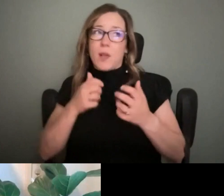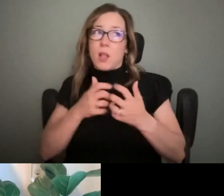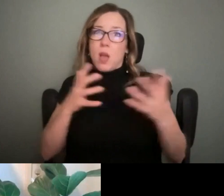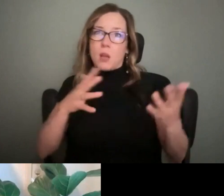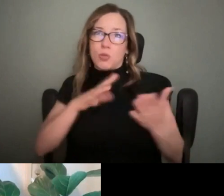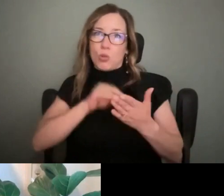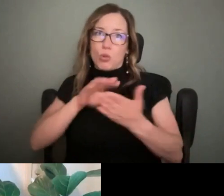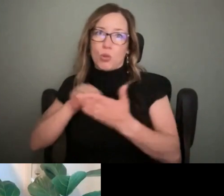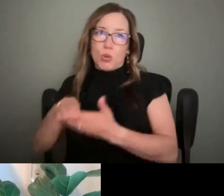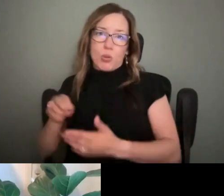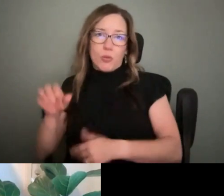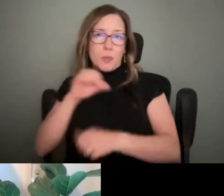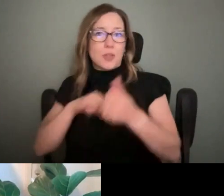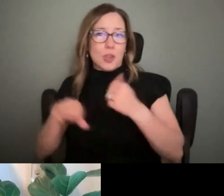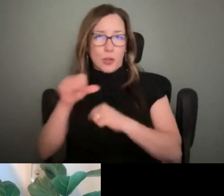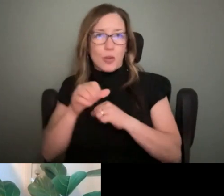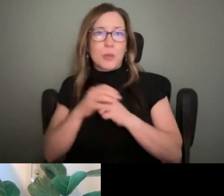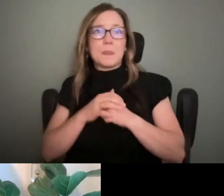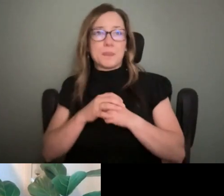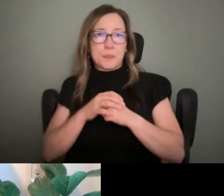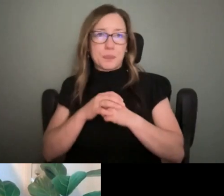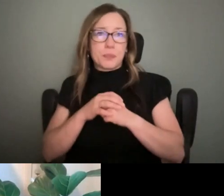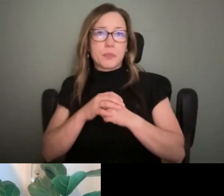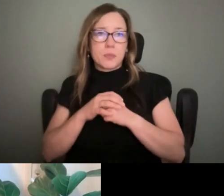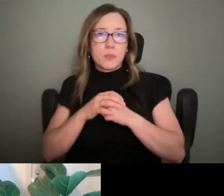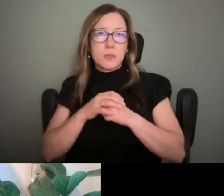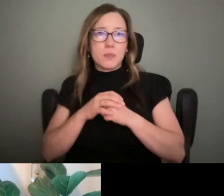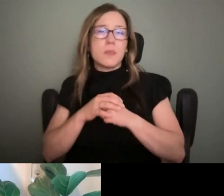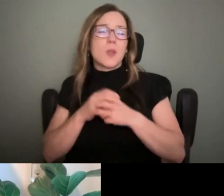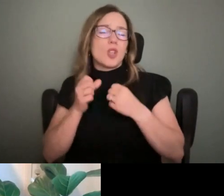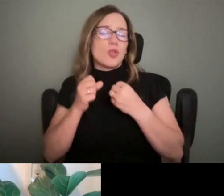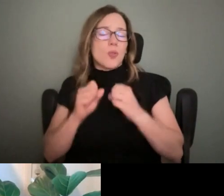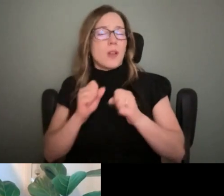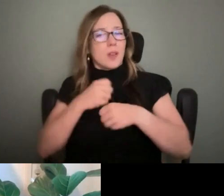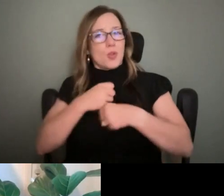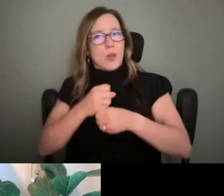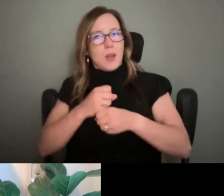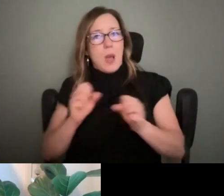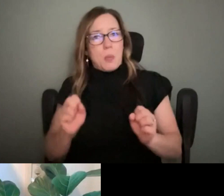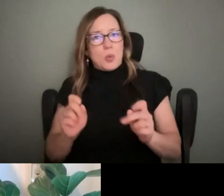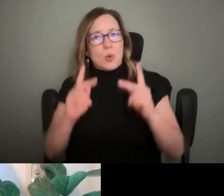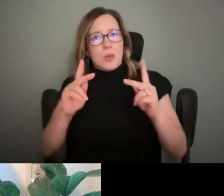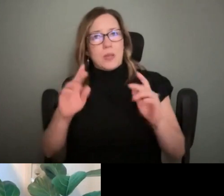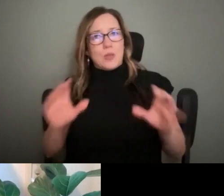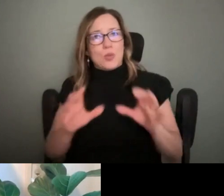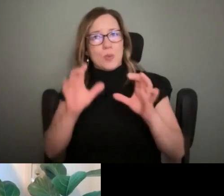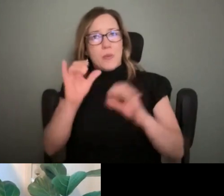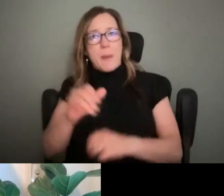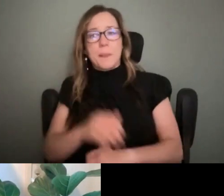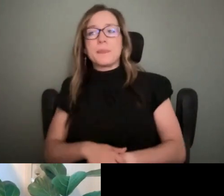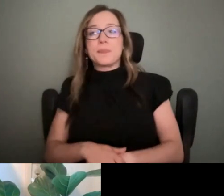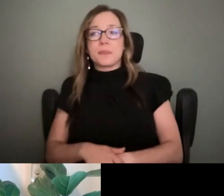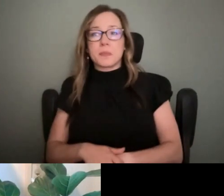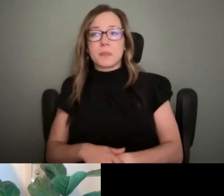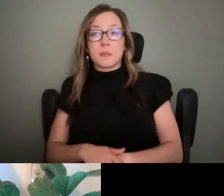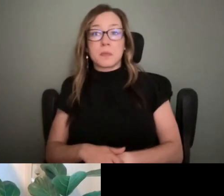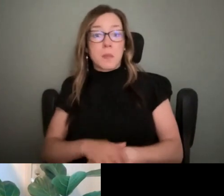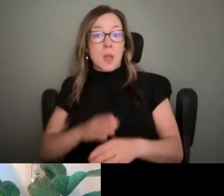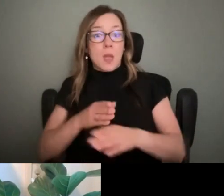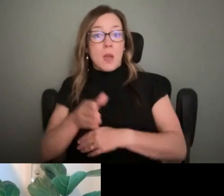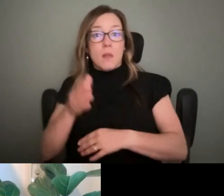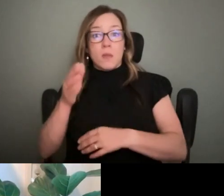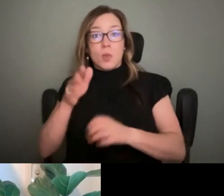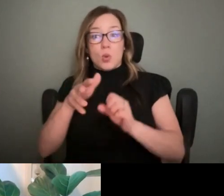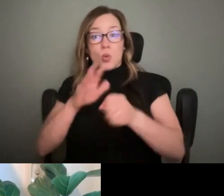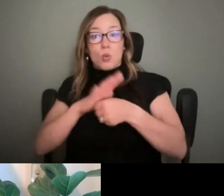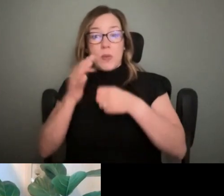other and really try to create opportunities to do this. I think after COVID-19,